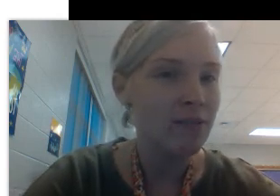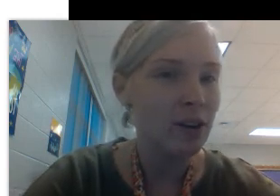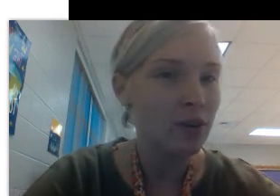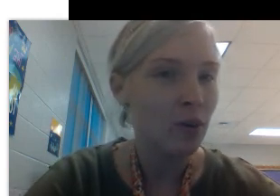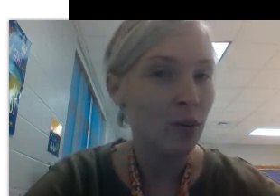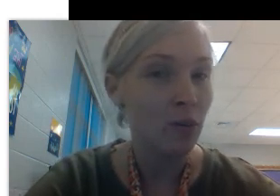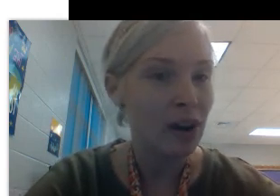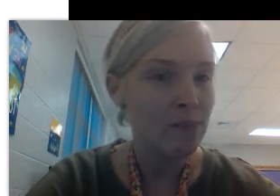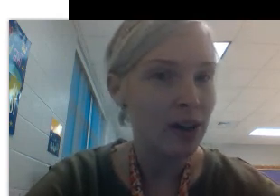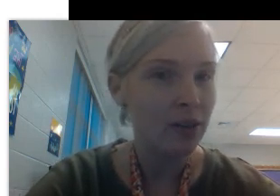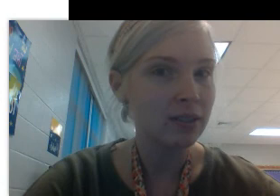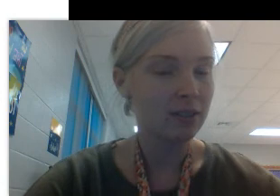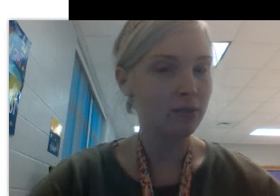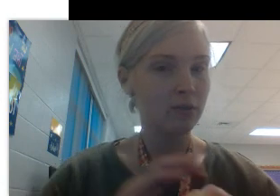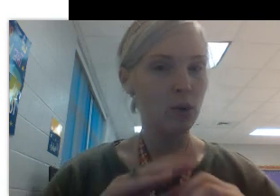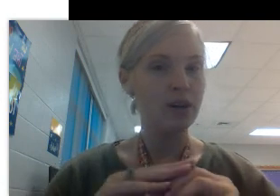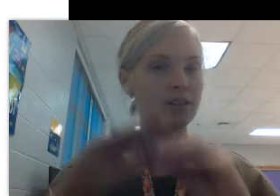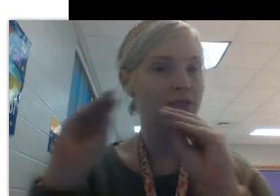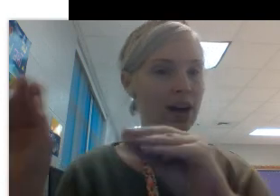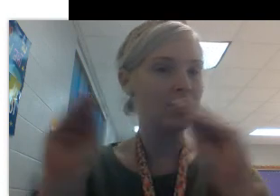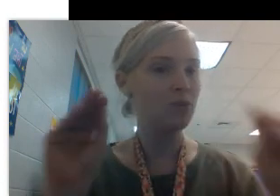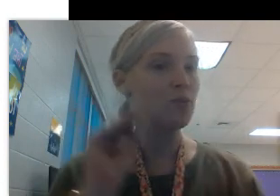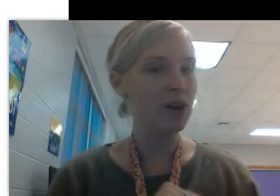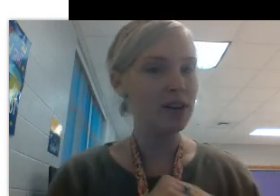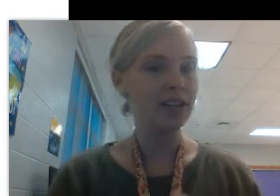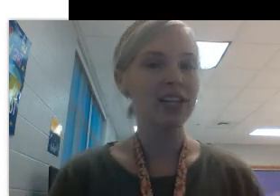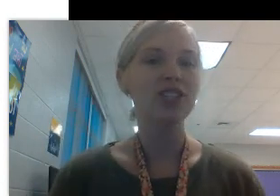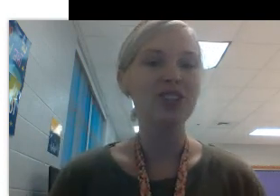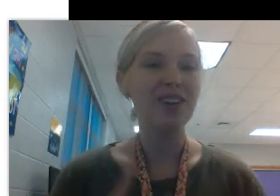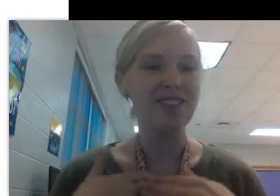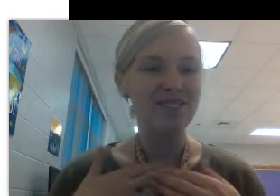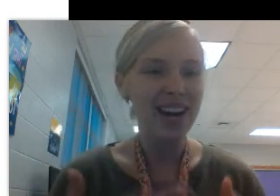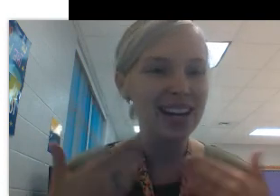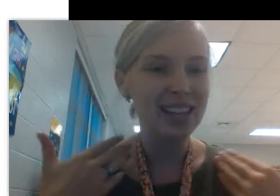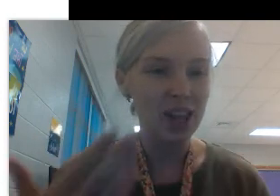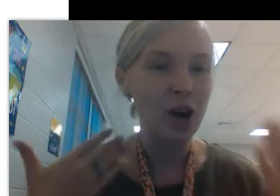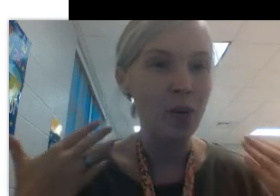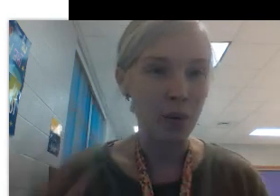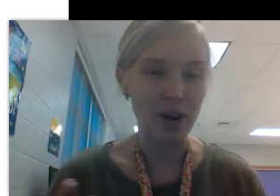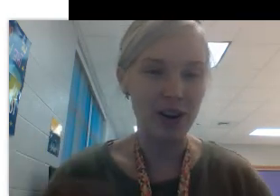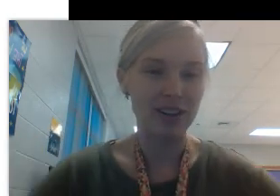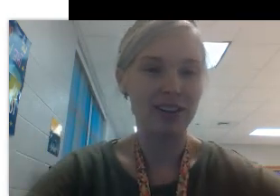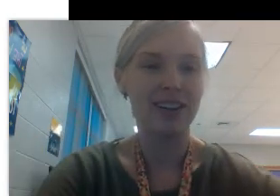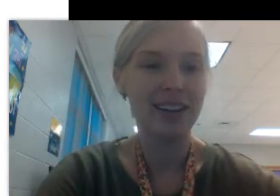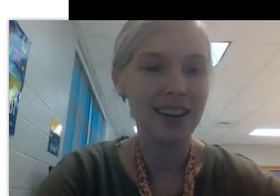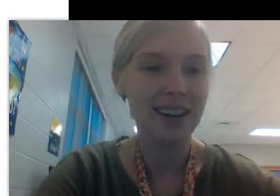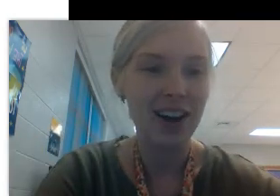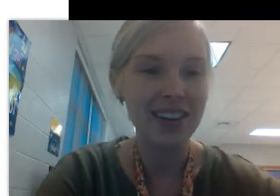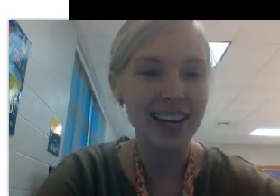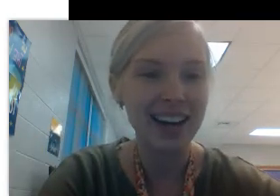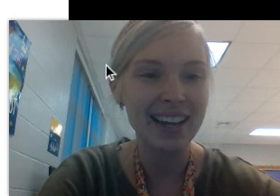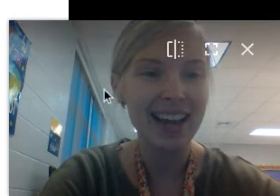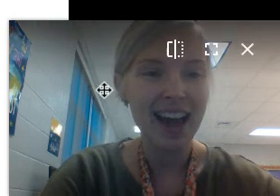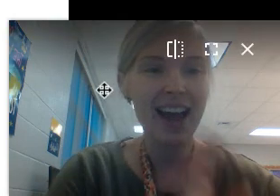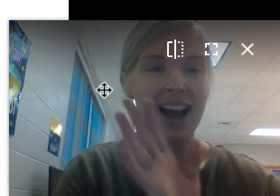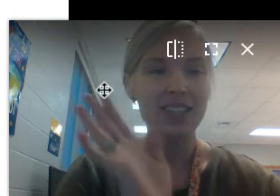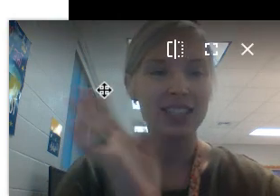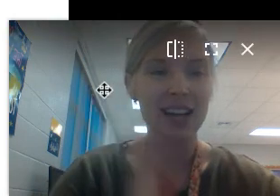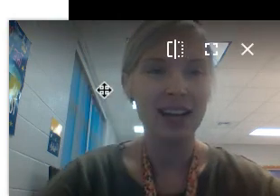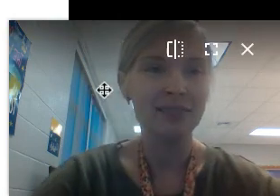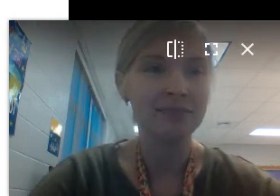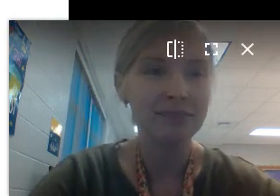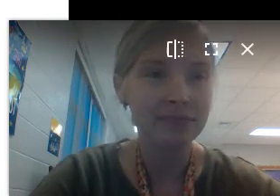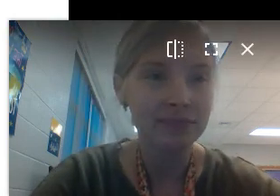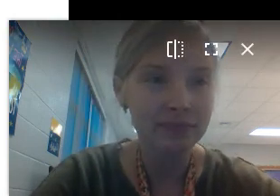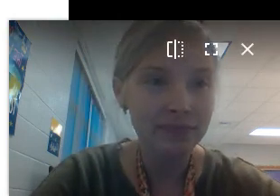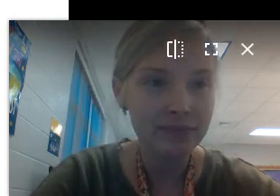little microphone right by the words, find the word, so you can find the word. All right, guys, have a good